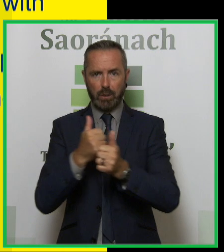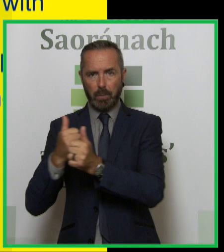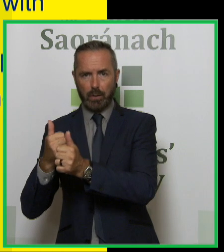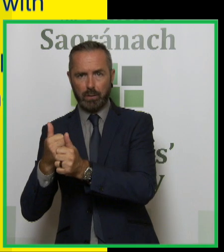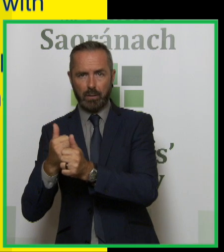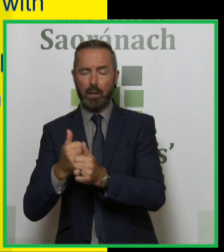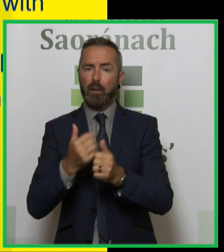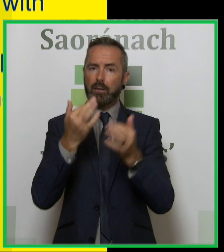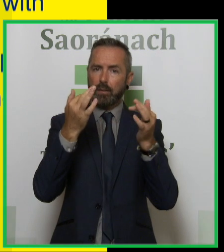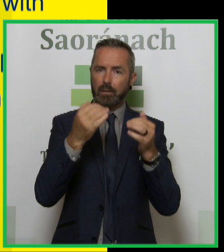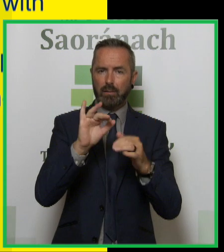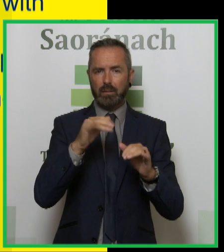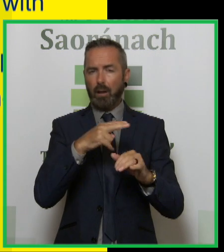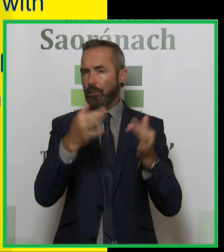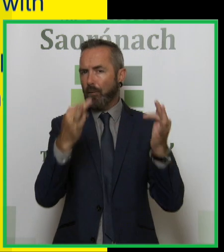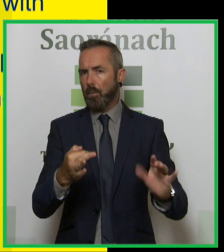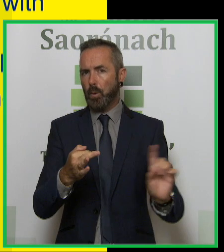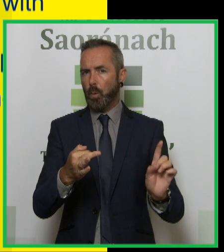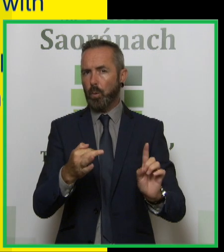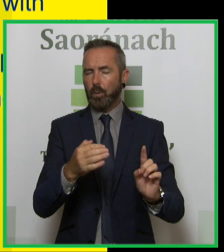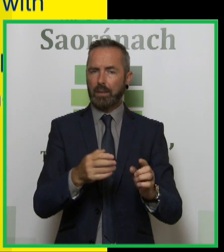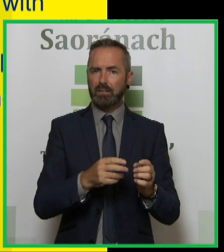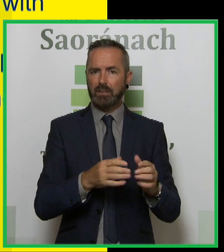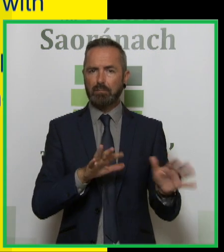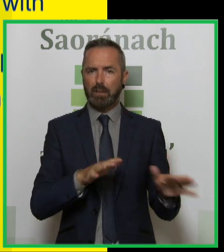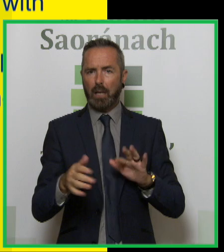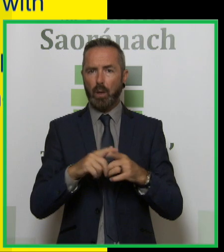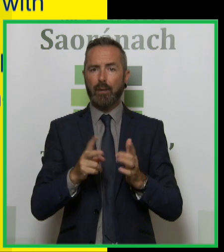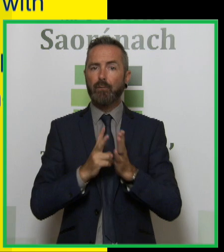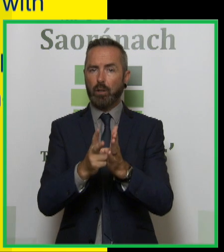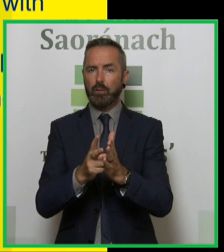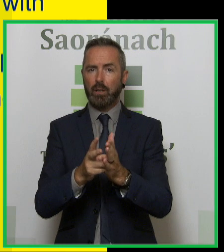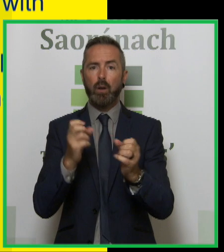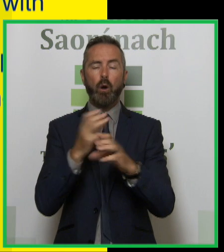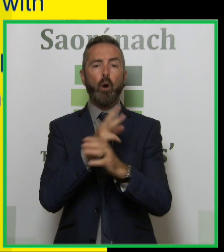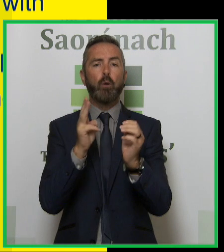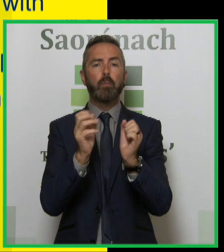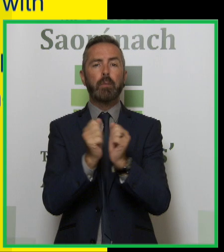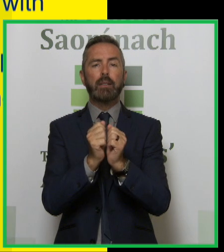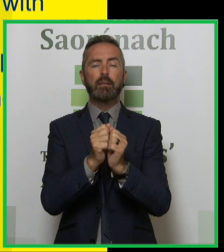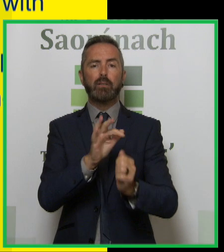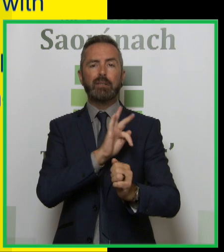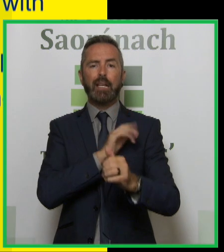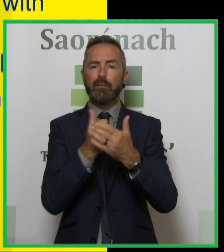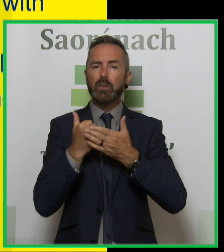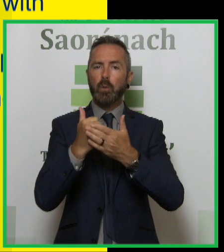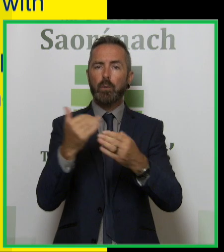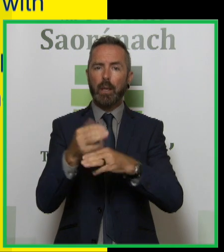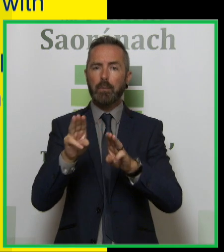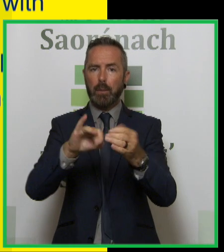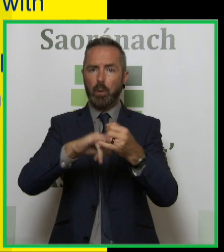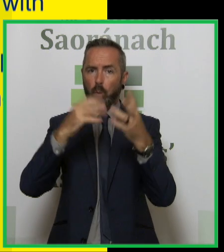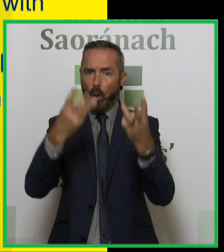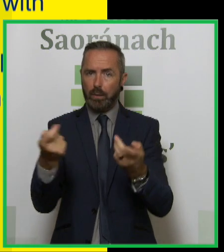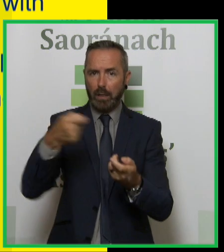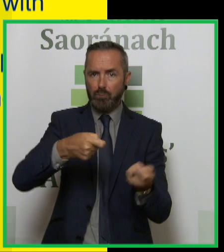and voluntary, like all of our programme. And any meetings are self-supporting by those who choose to contribute,